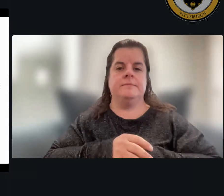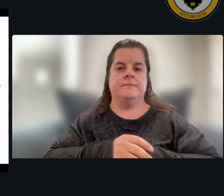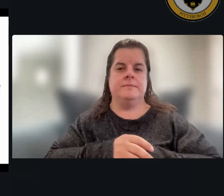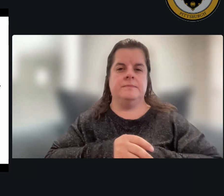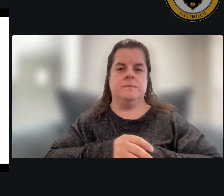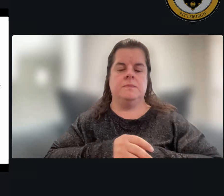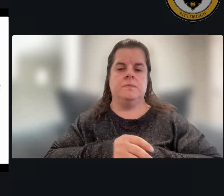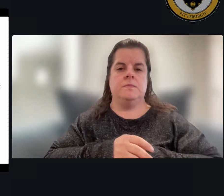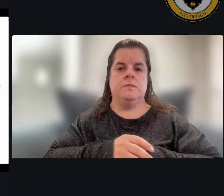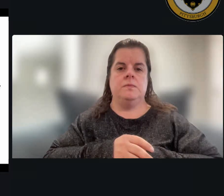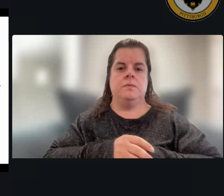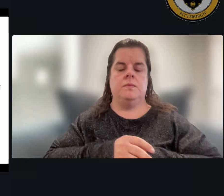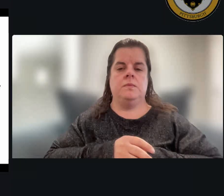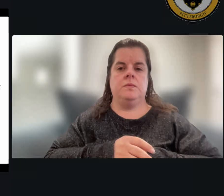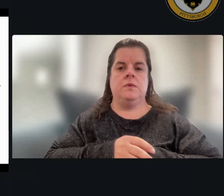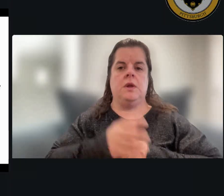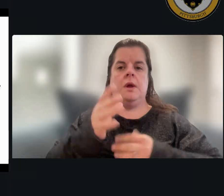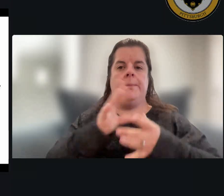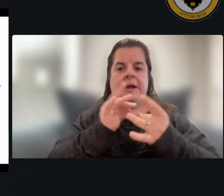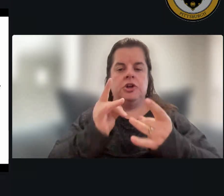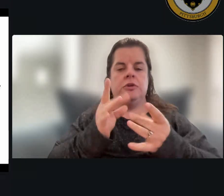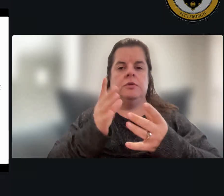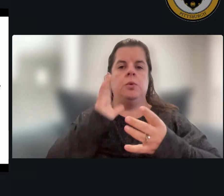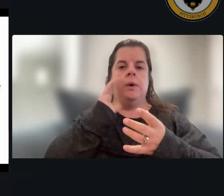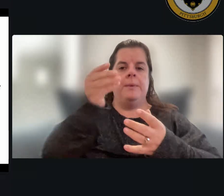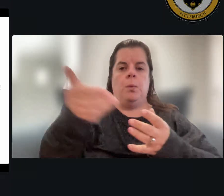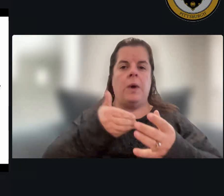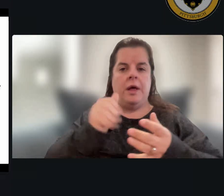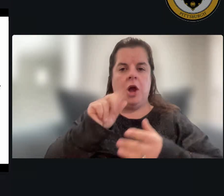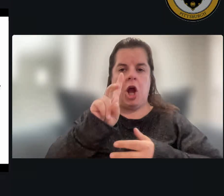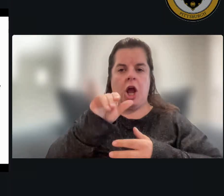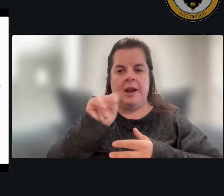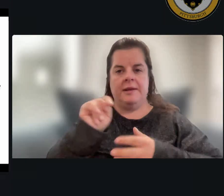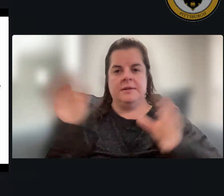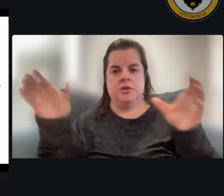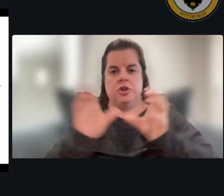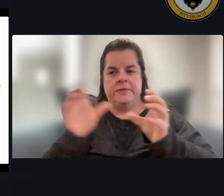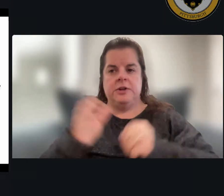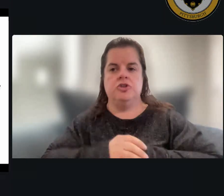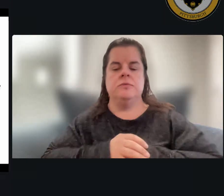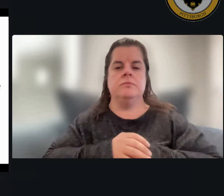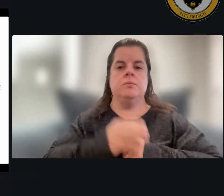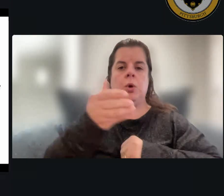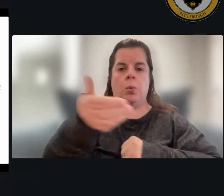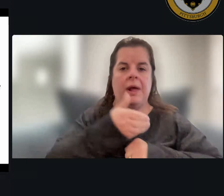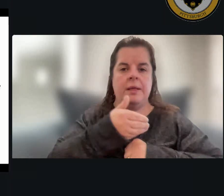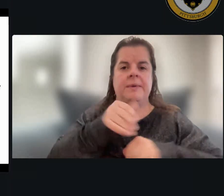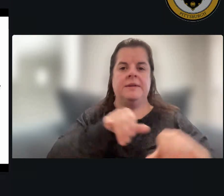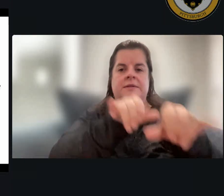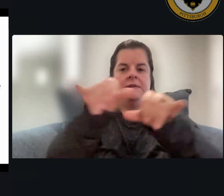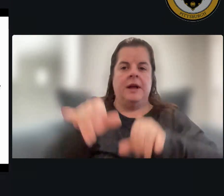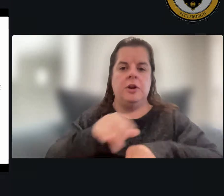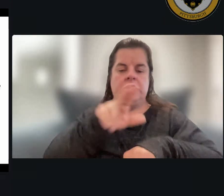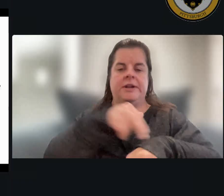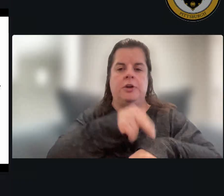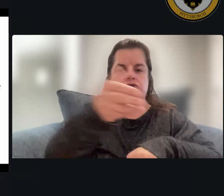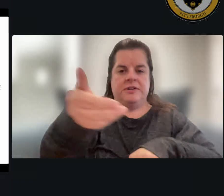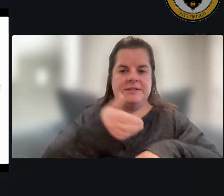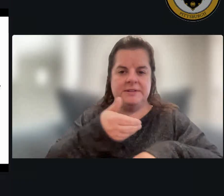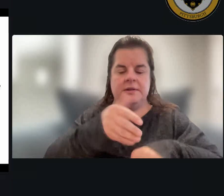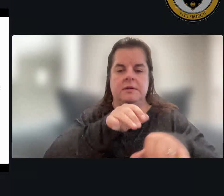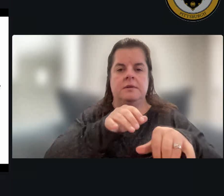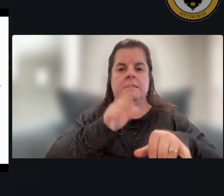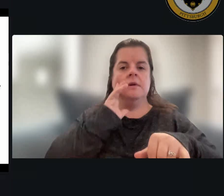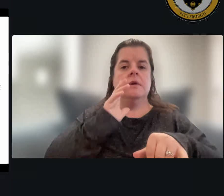Next, I mentioned briefly about our welcoming audit and certification. The welcoming standard is a national standard that evaluates